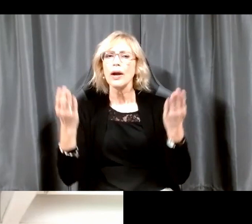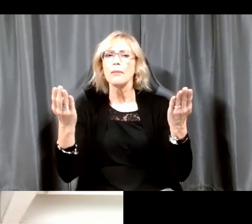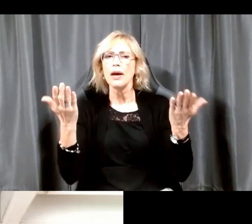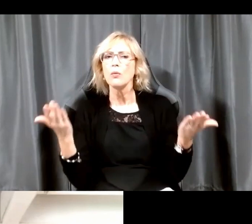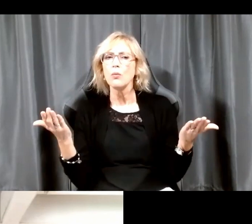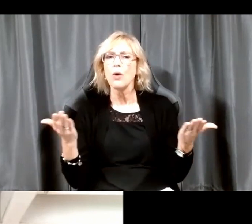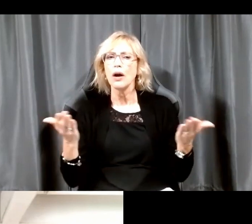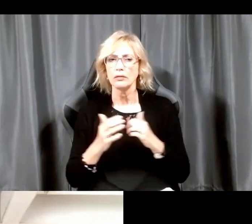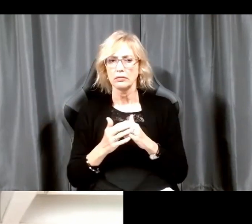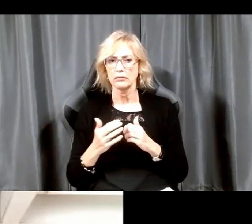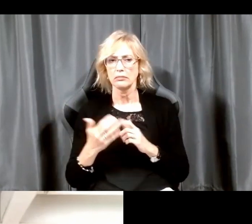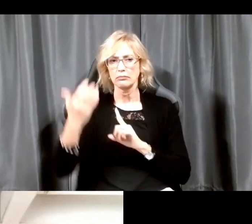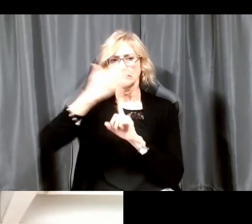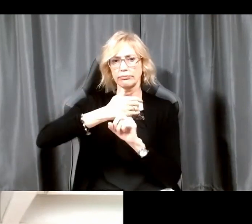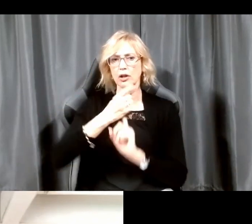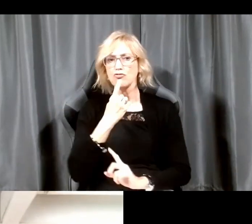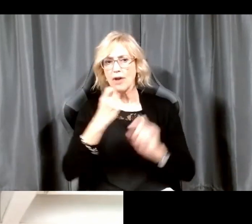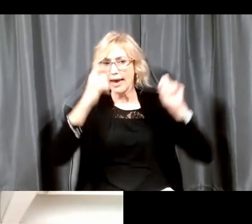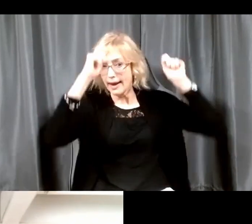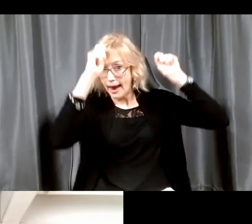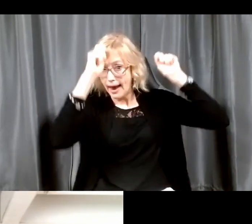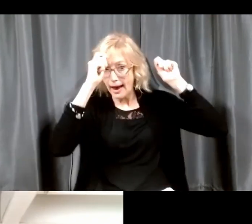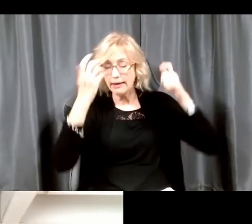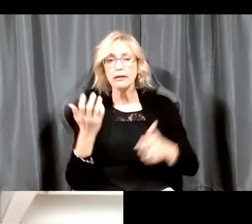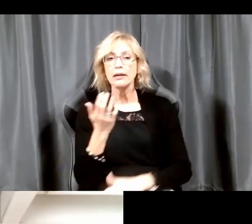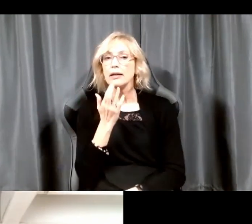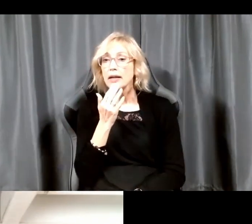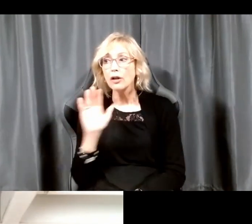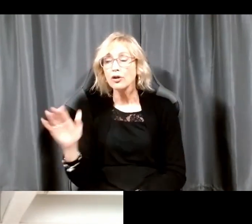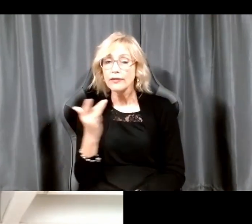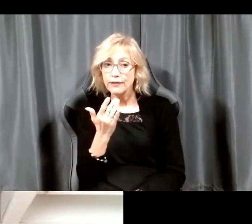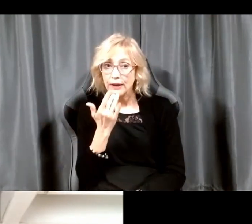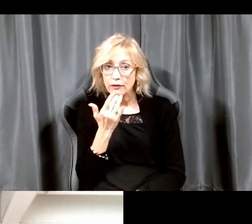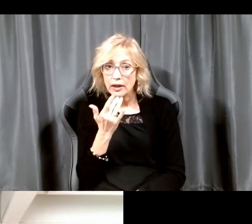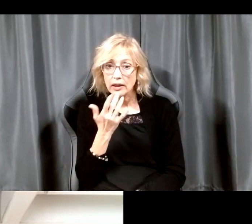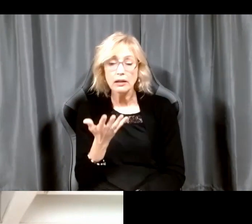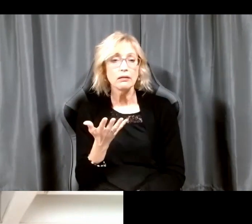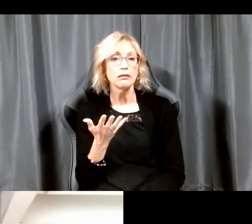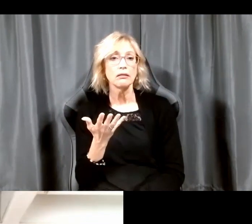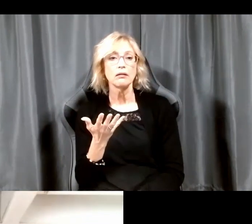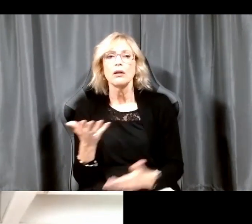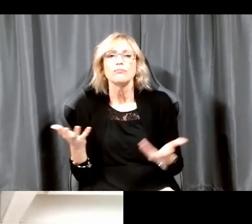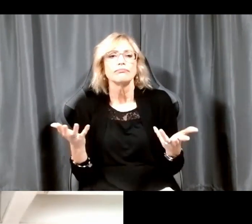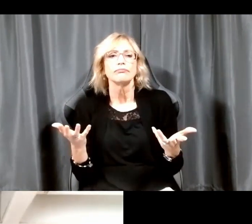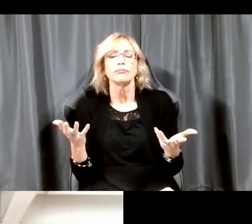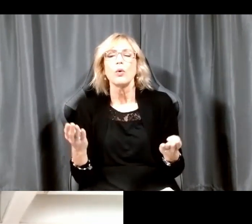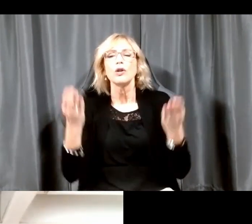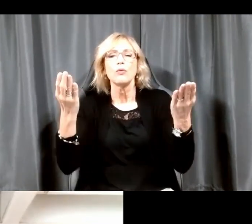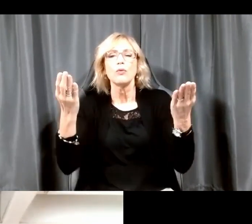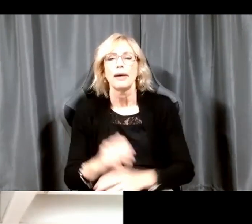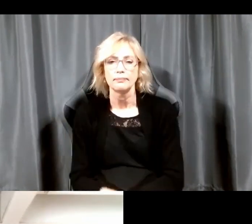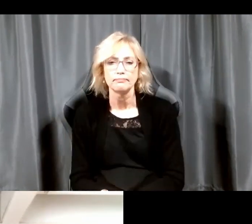recommend that we wear like a red hat or a color that's a favorite for the kid, or what do you recommend?